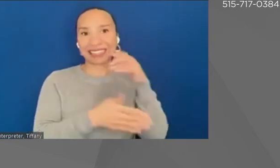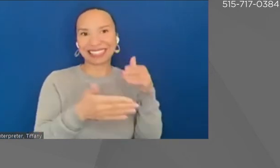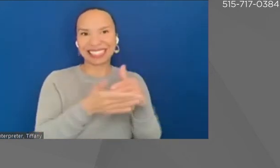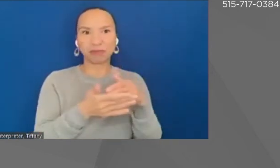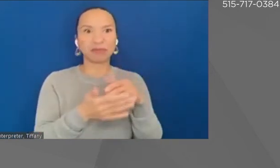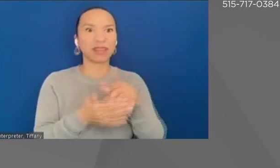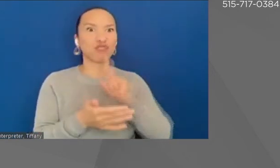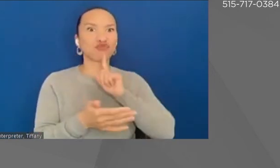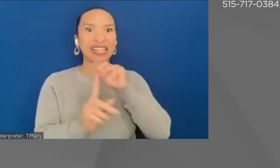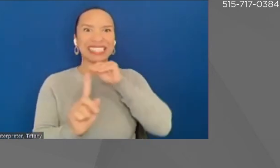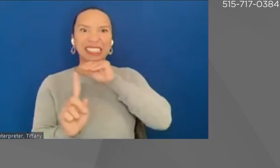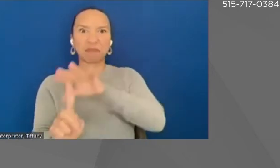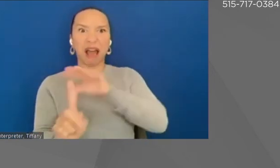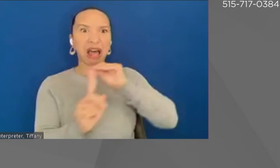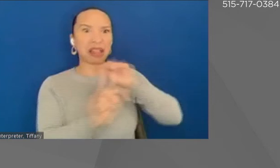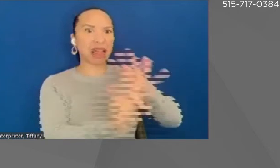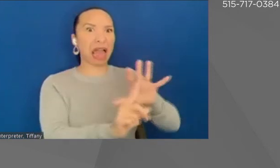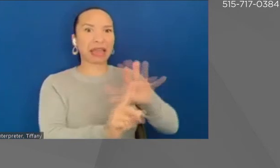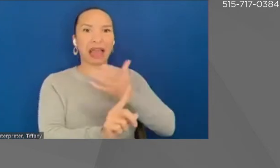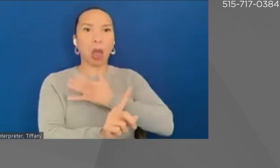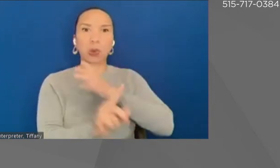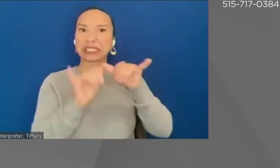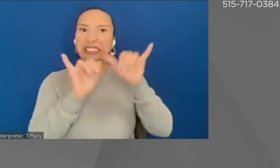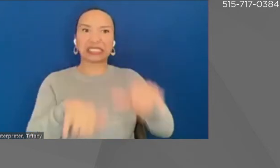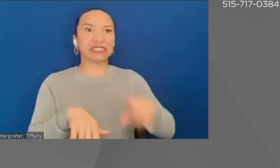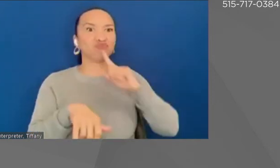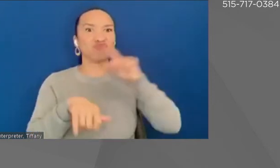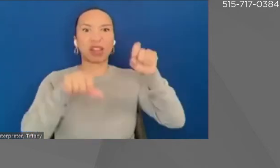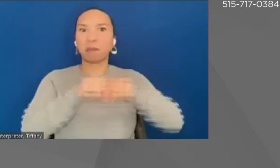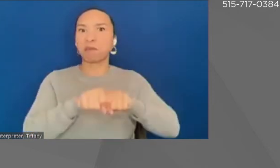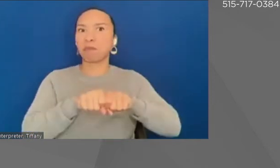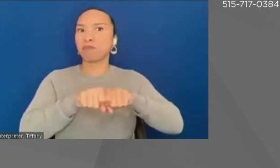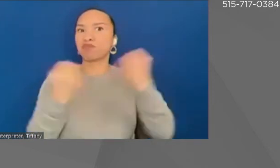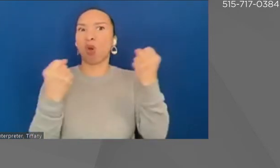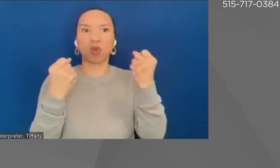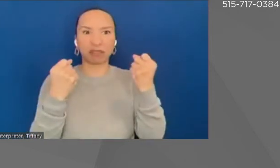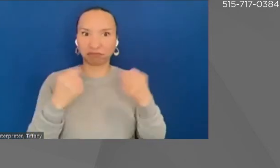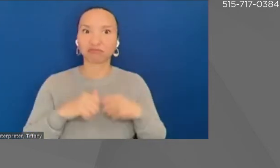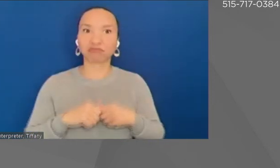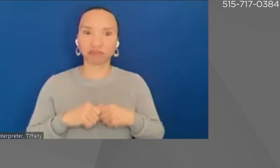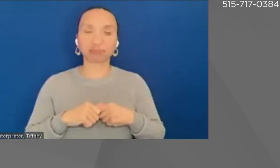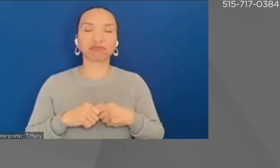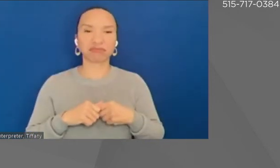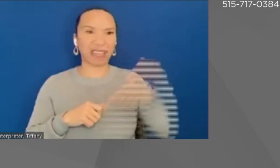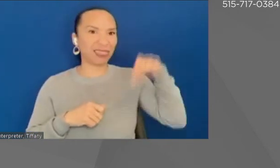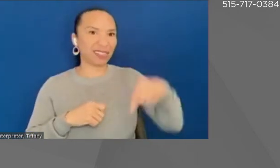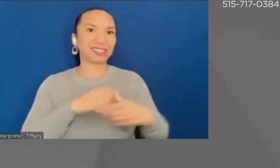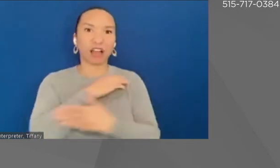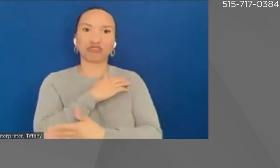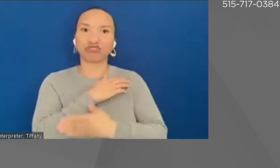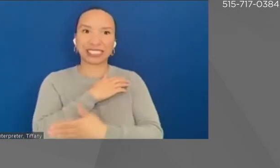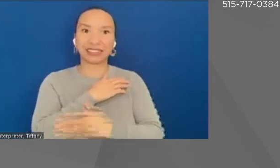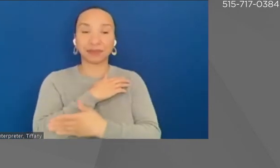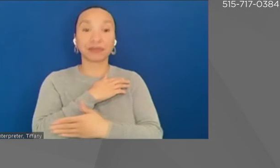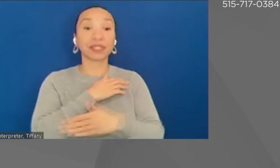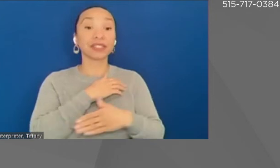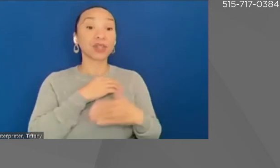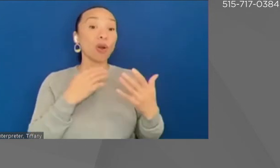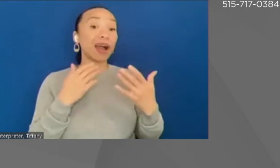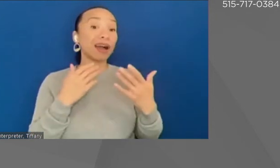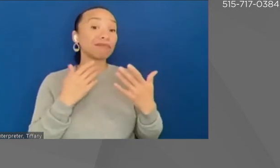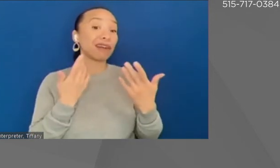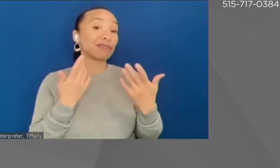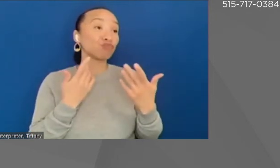this country. And and in terms of what policies could be helpful, both